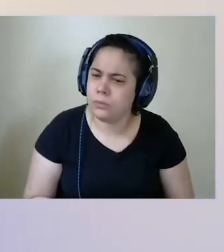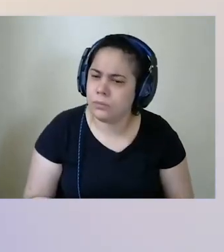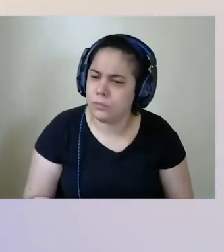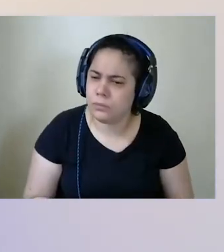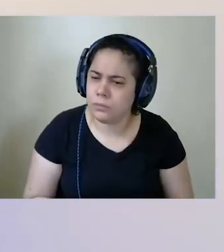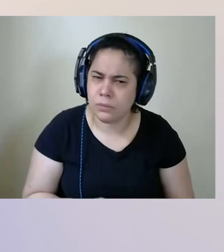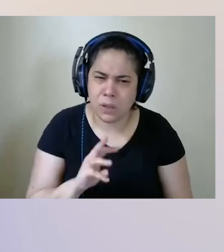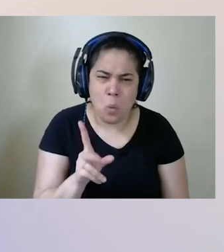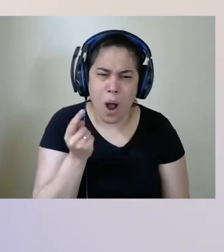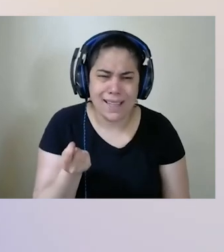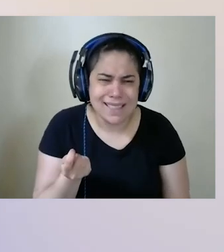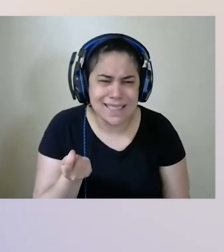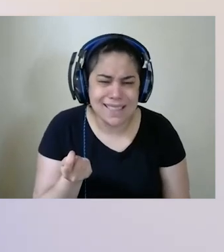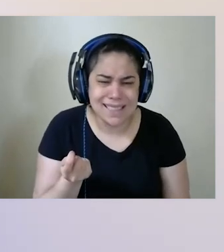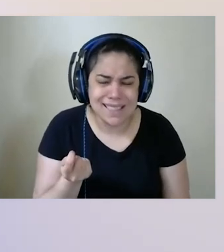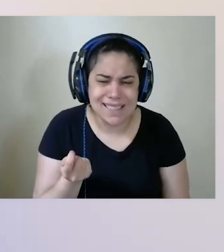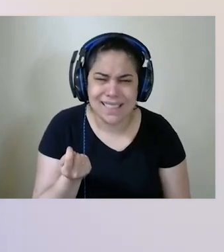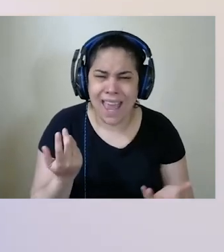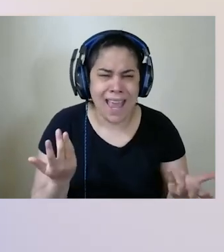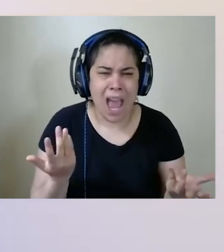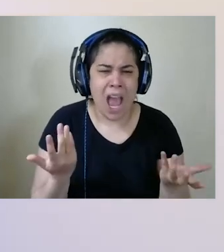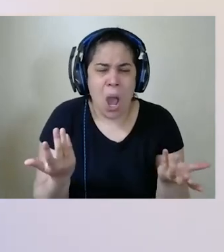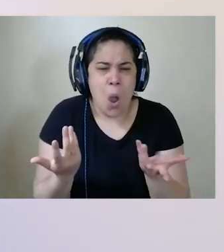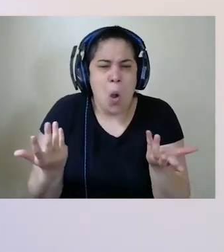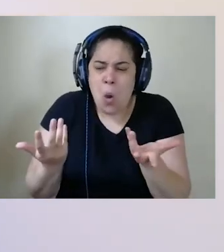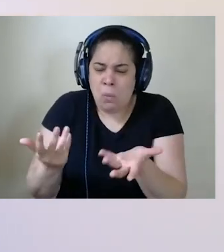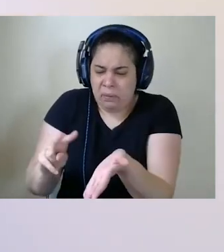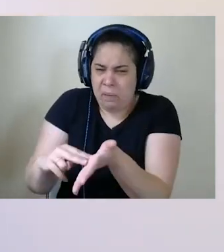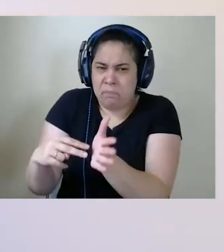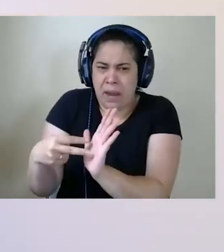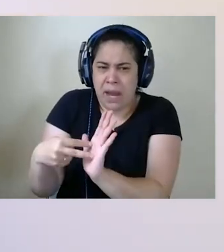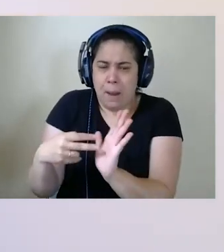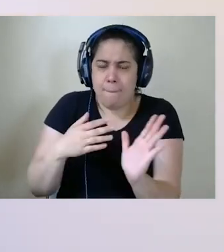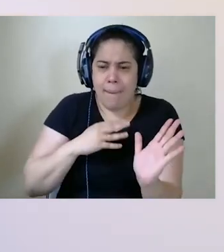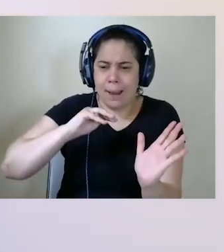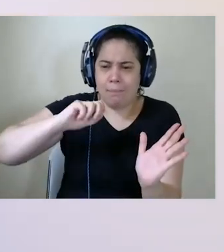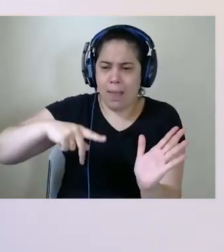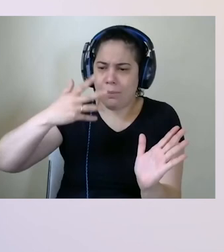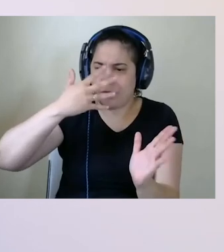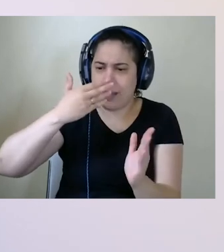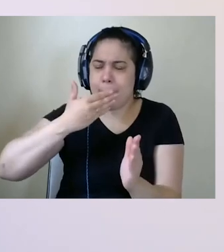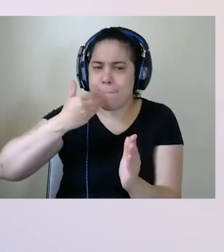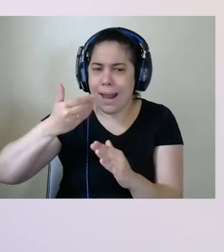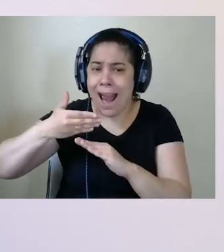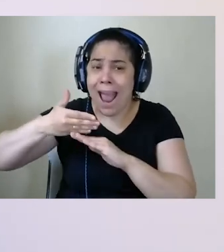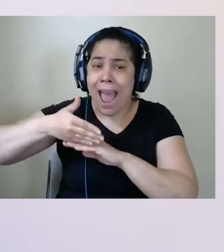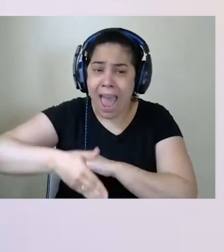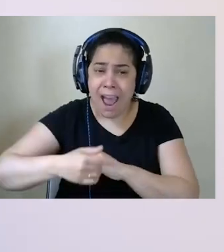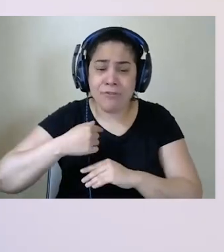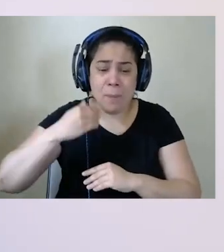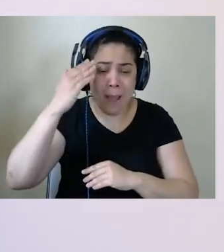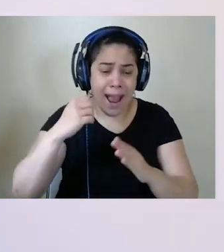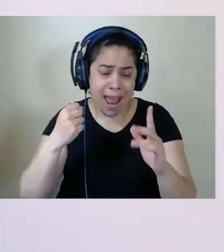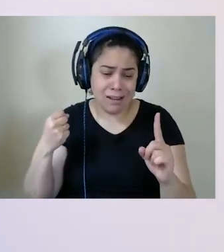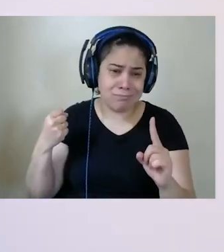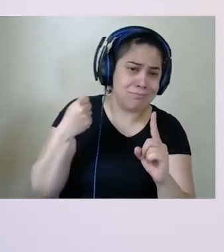What do I make of this? I have no idea. My brain map looks better after I knocked,